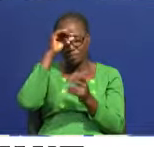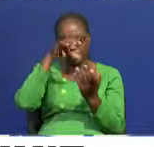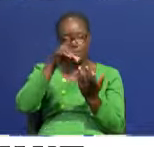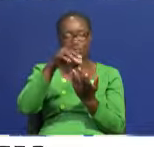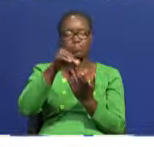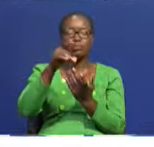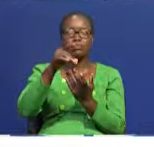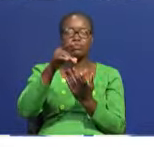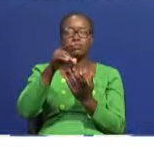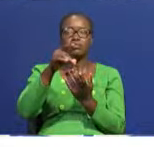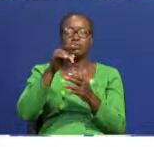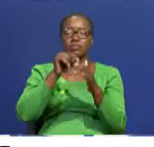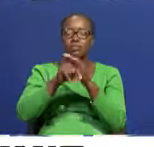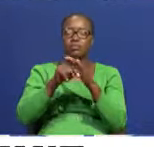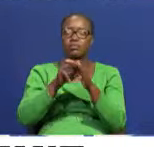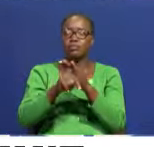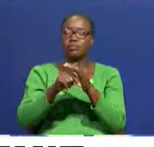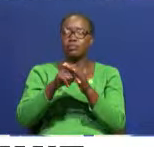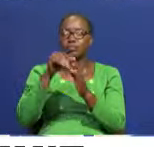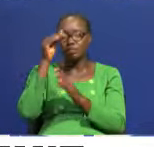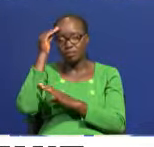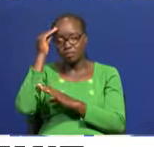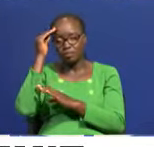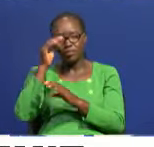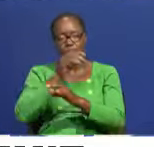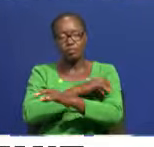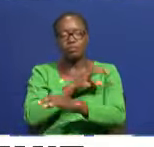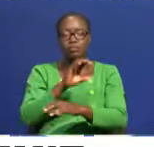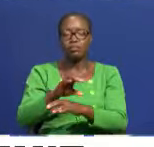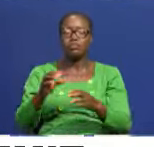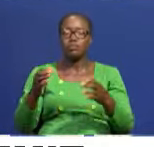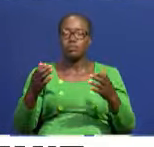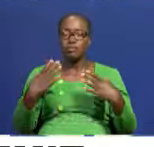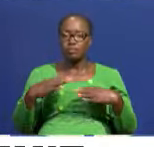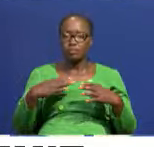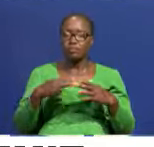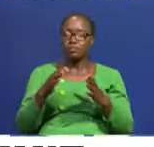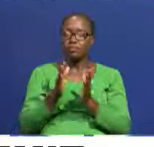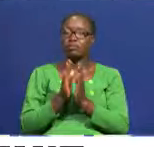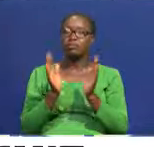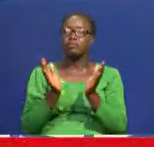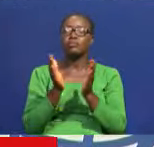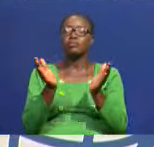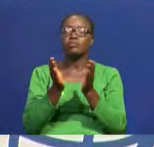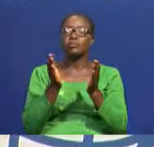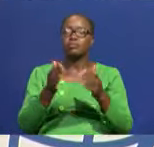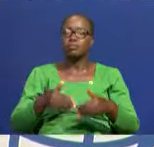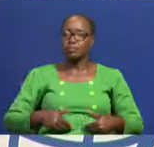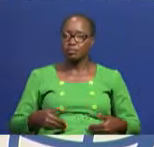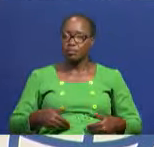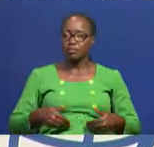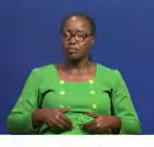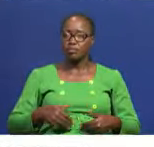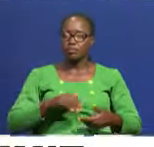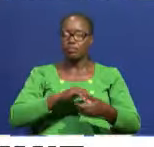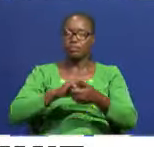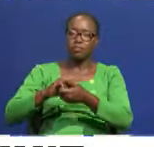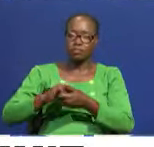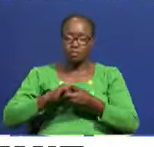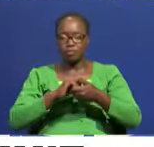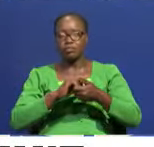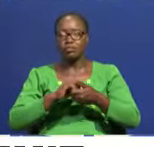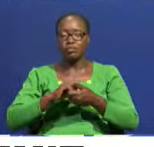prioritizing accessible education to empower citizens while encouraging youth engagement